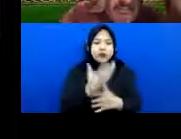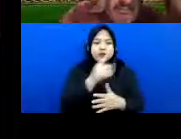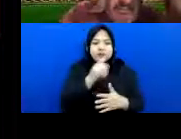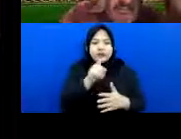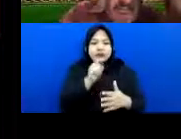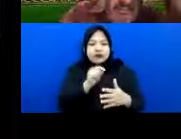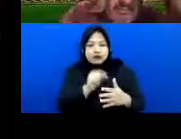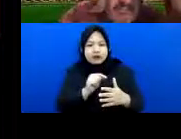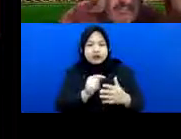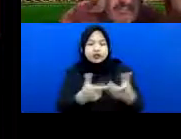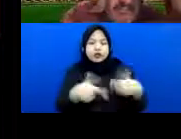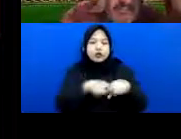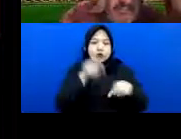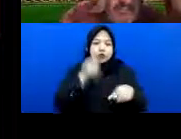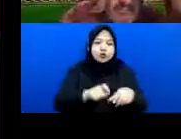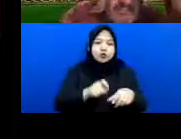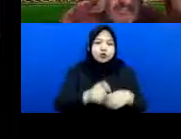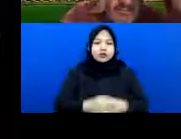the information needs desired.